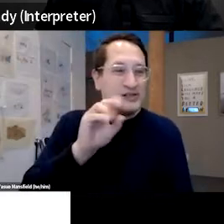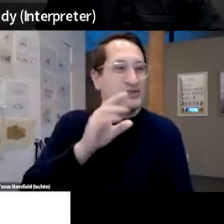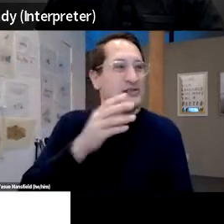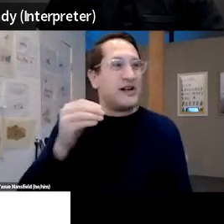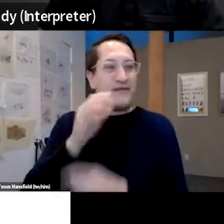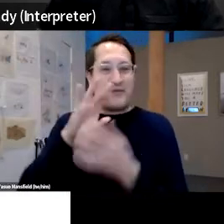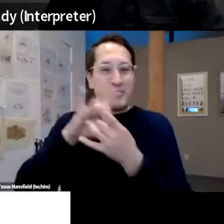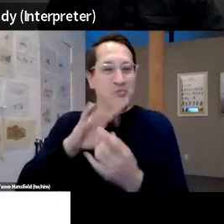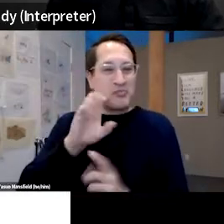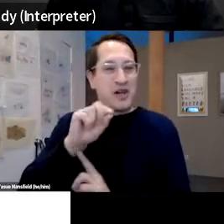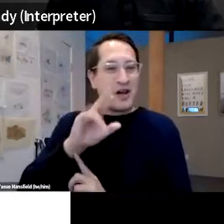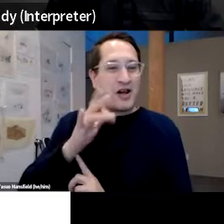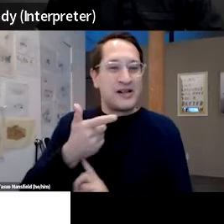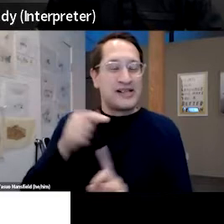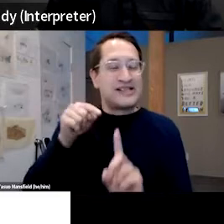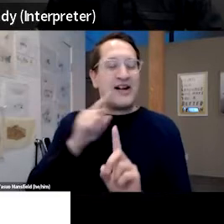of liberation,